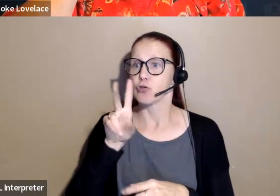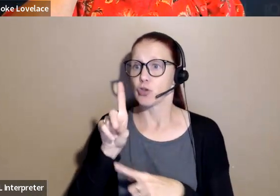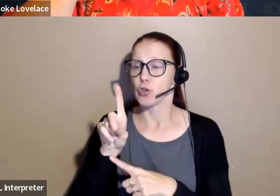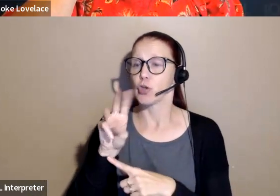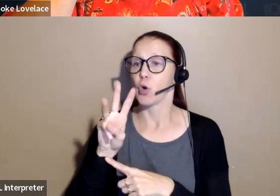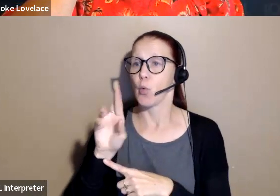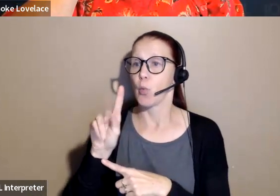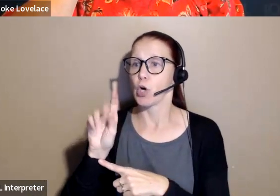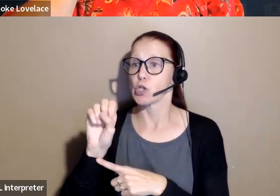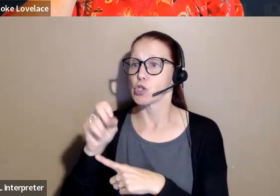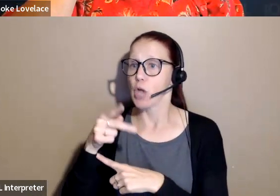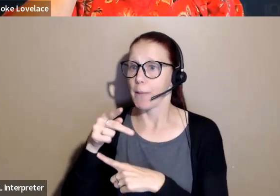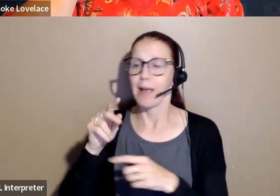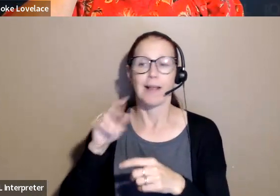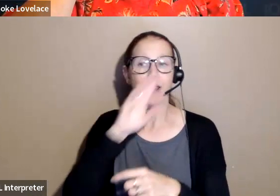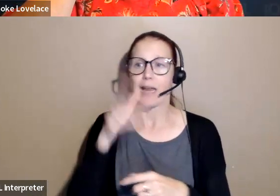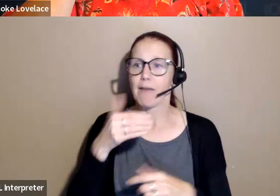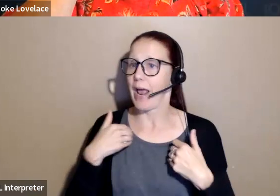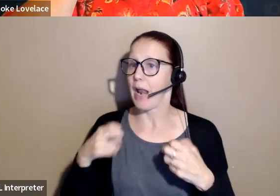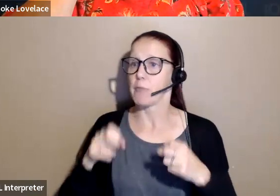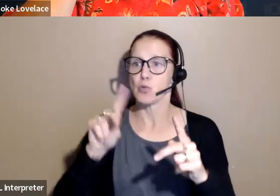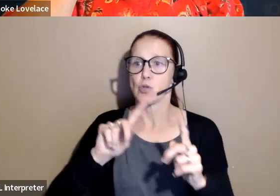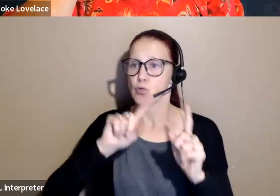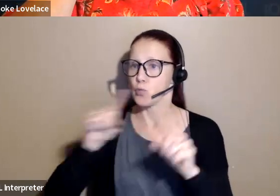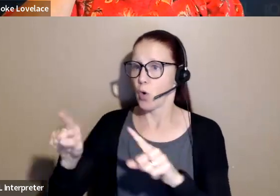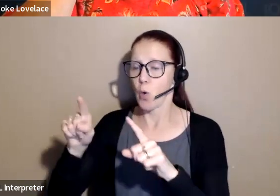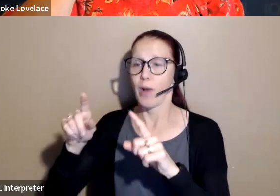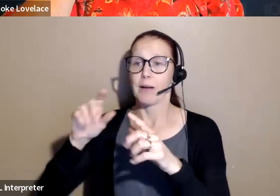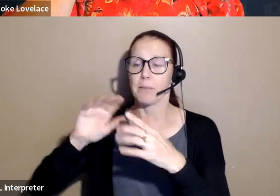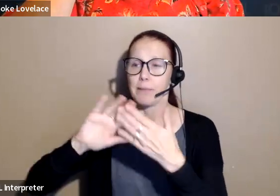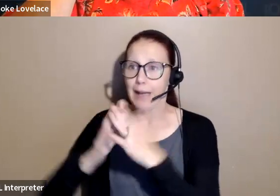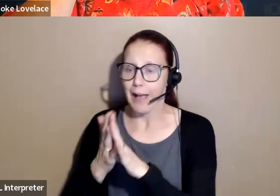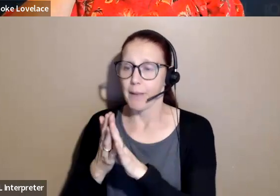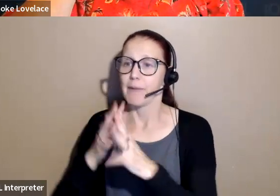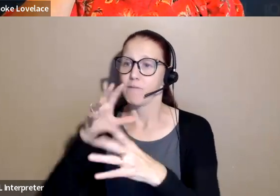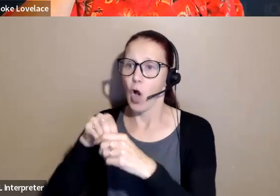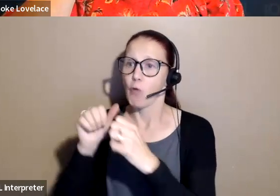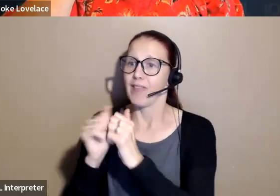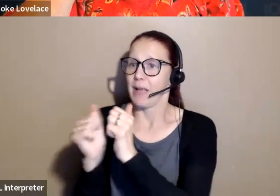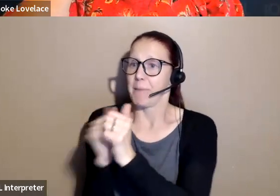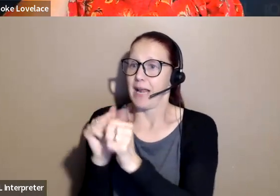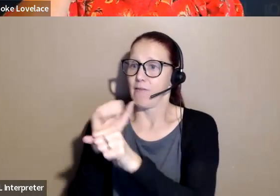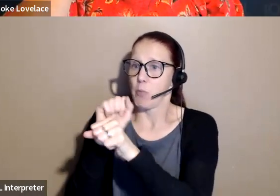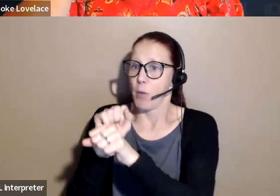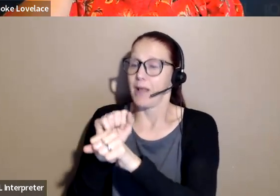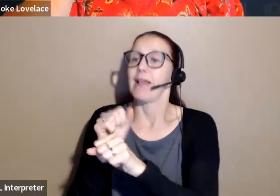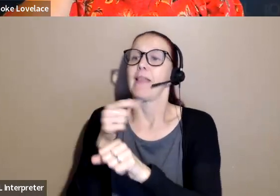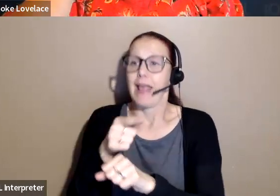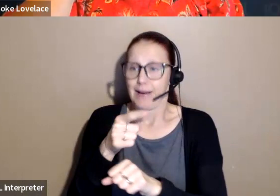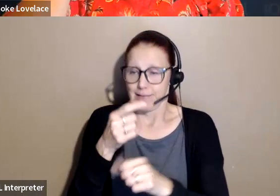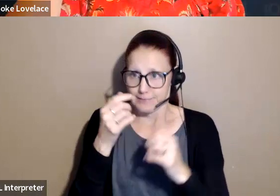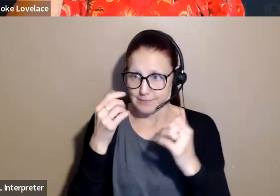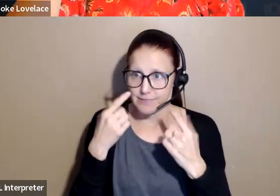an opportunity to even go into competitive employment, and now they have a job now that's competitively employed.